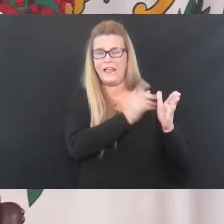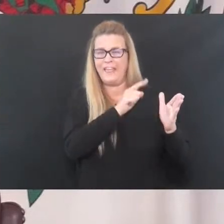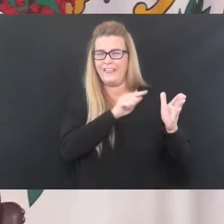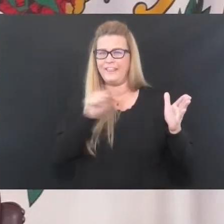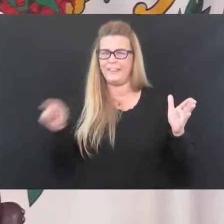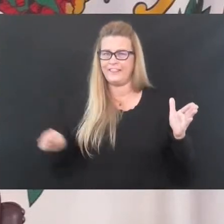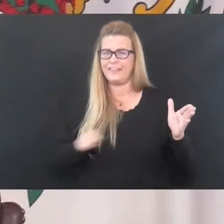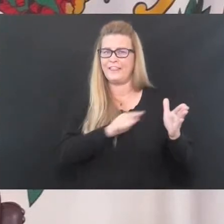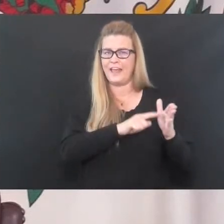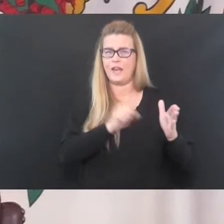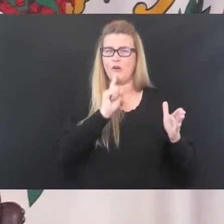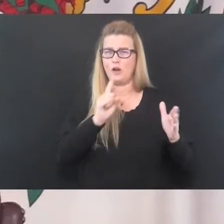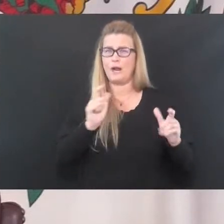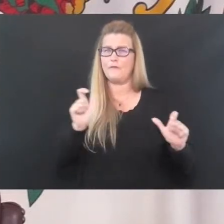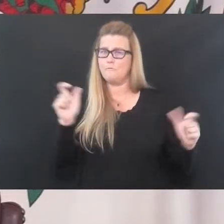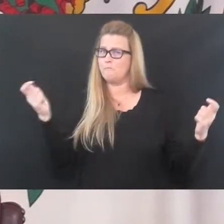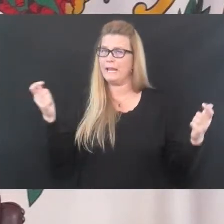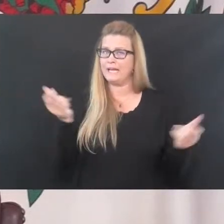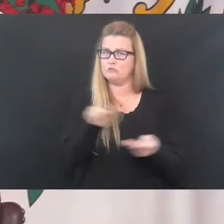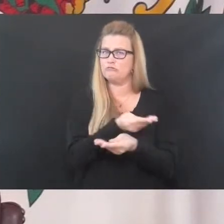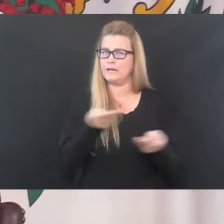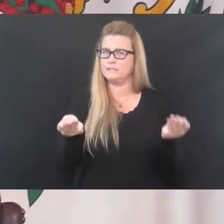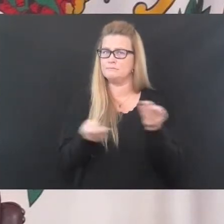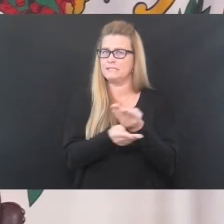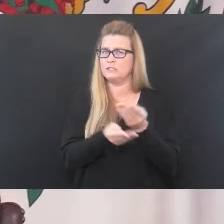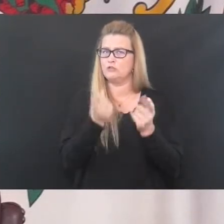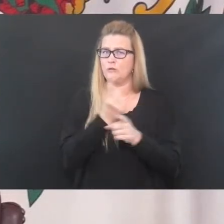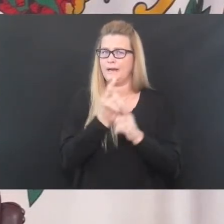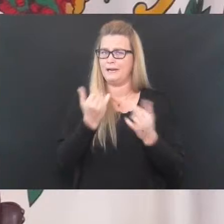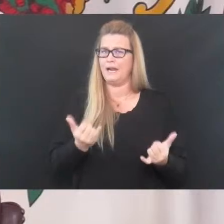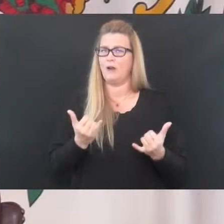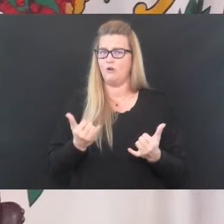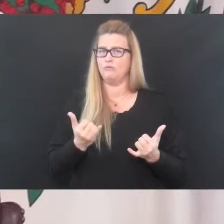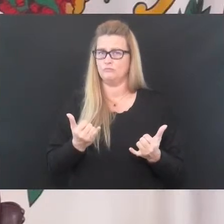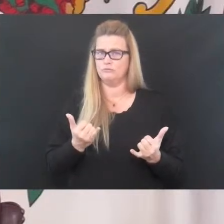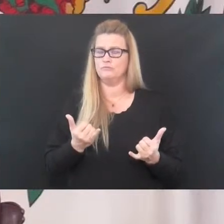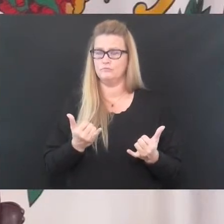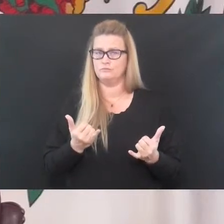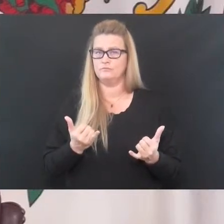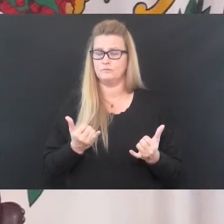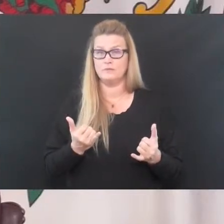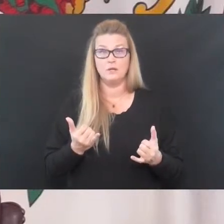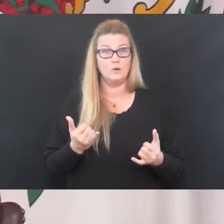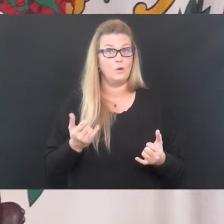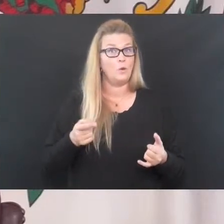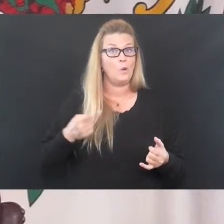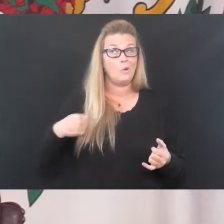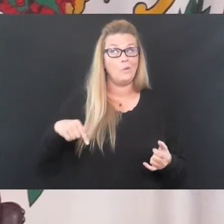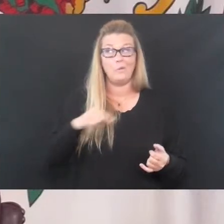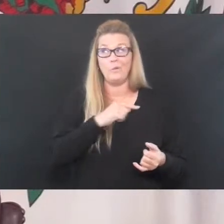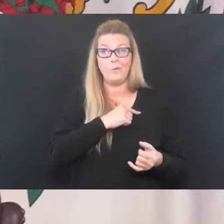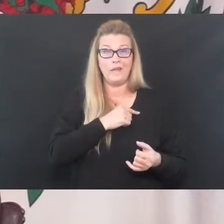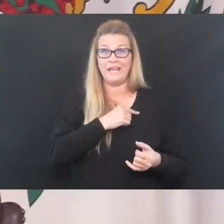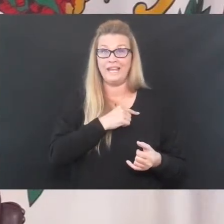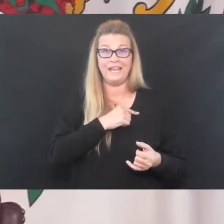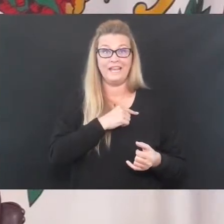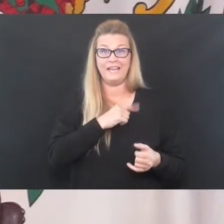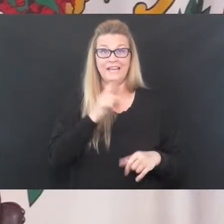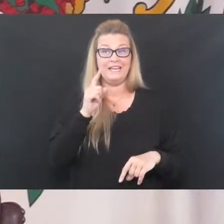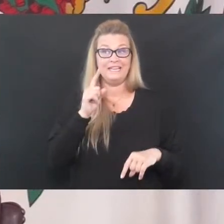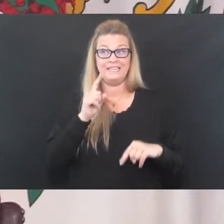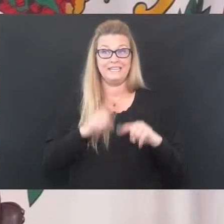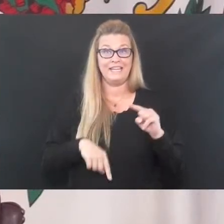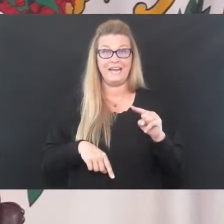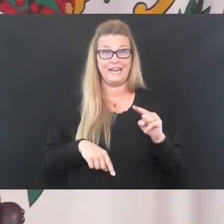real transmission issue with this disease. We can't get kids across the finish line